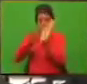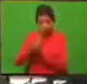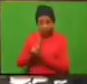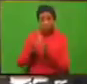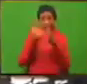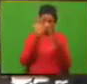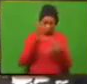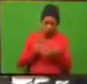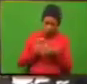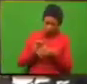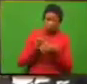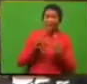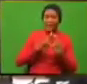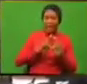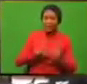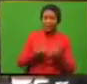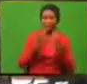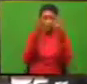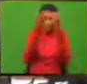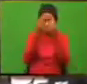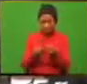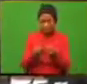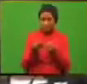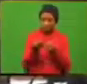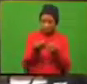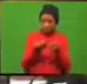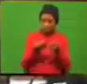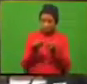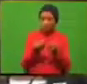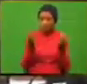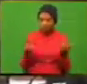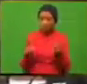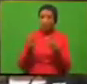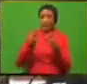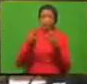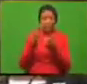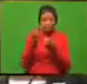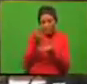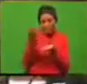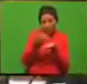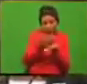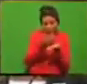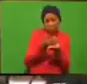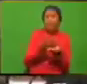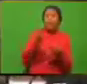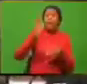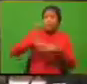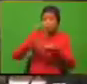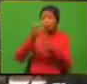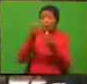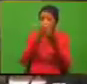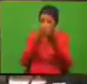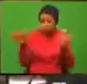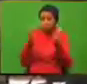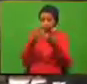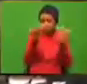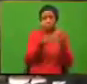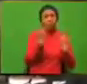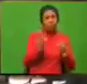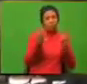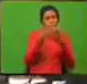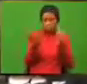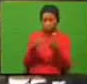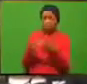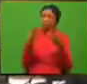to a responsible fiscal path that reduces the national debt in order to free up more money and resources